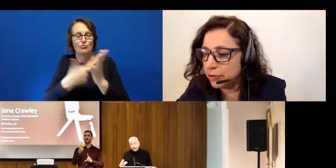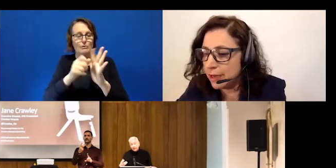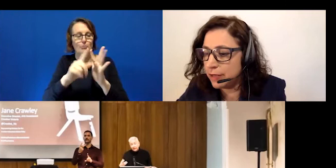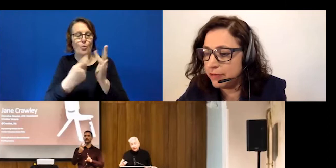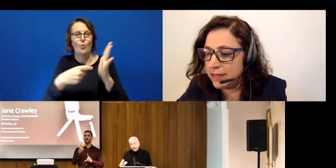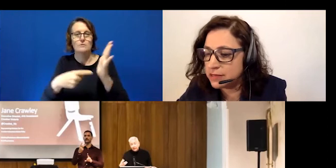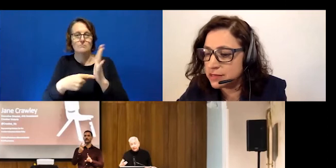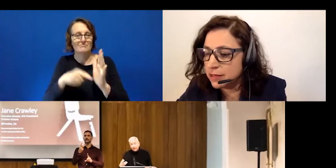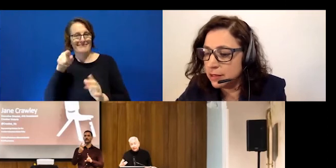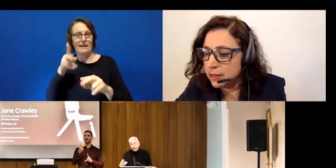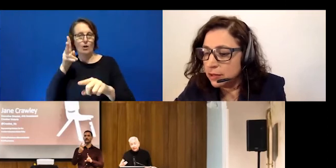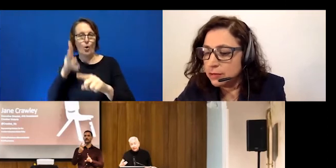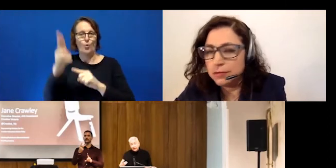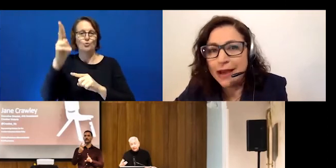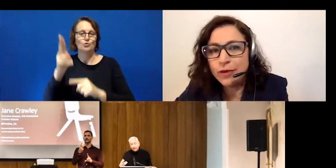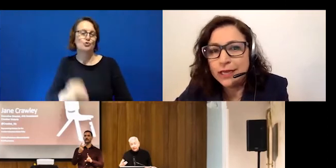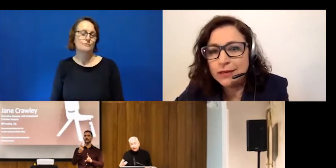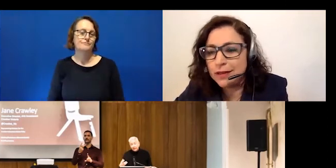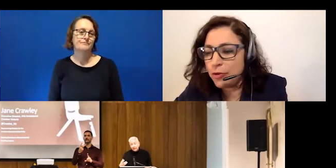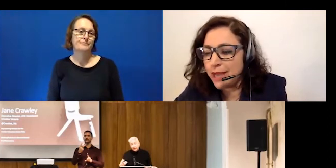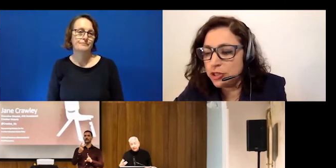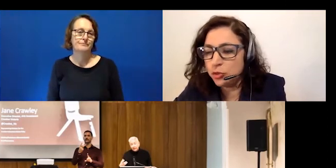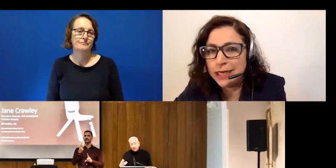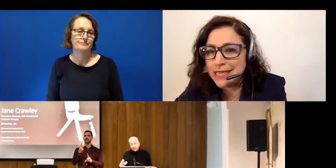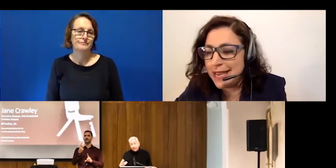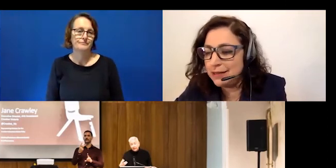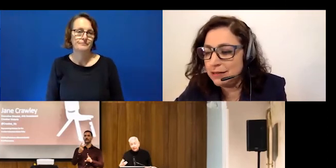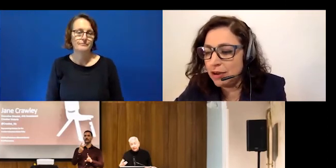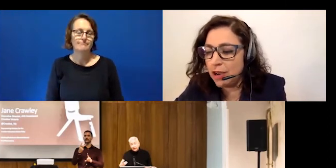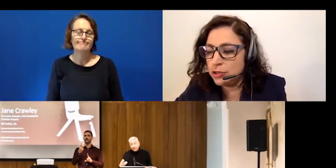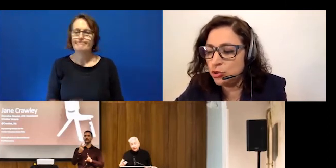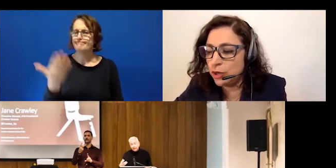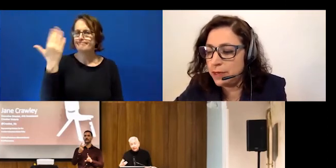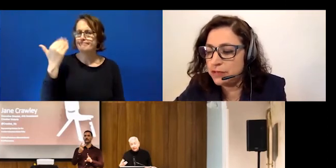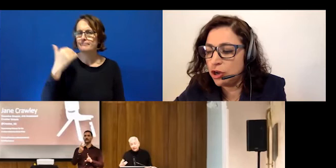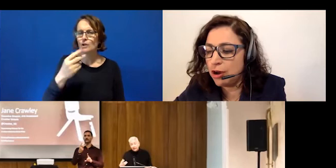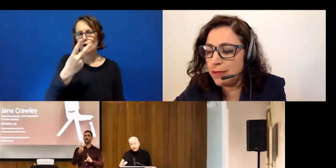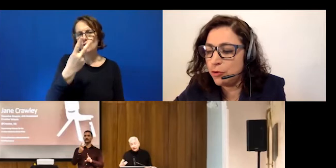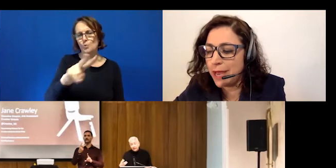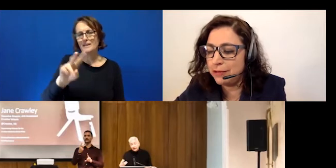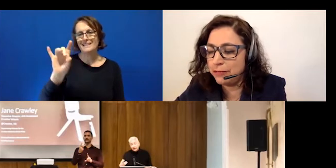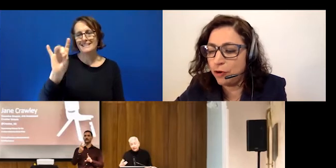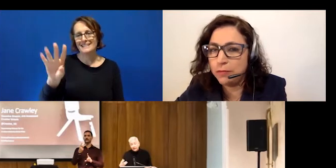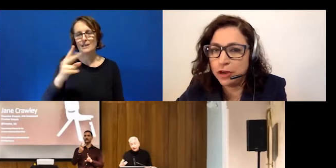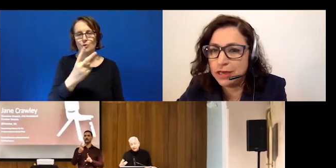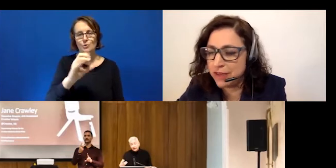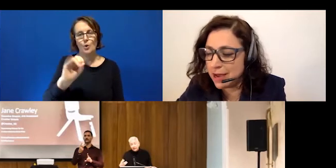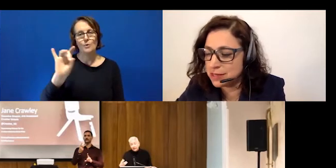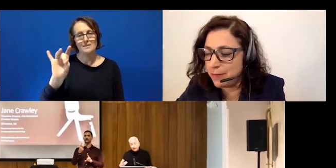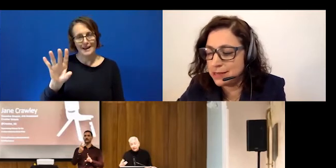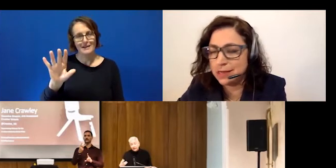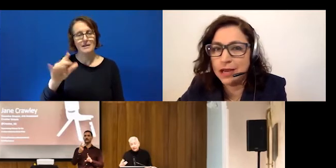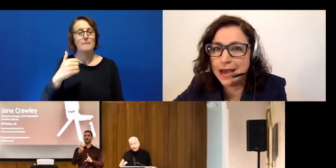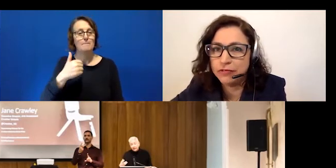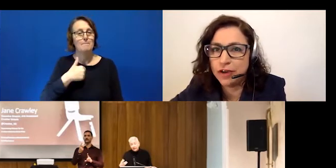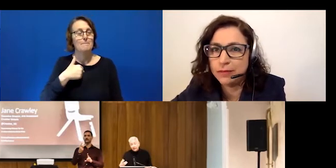our events. Now, in around 2010, I took a bit of time away from the kind of art